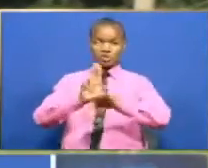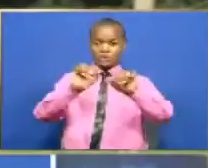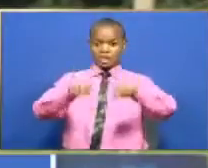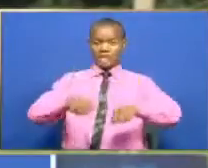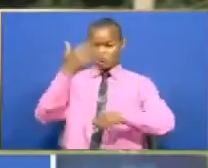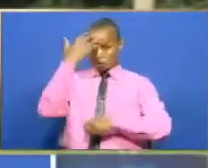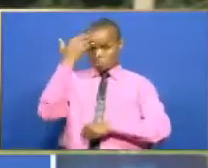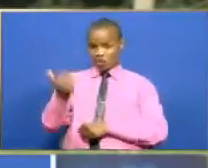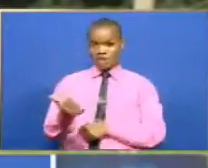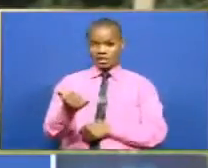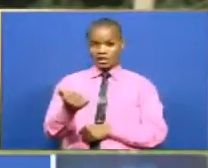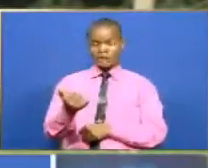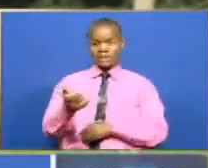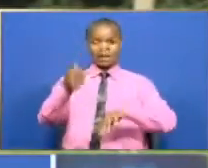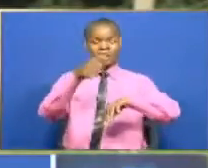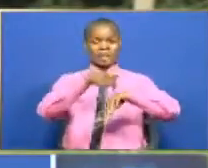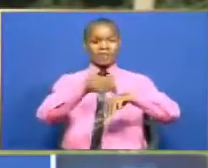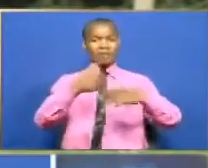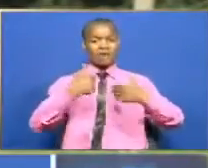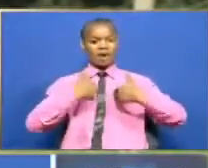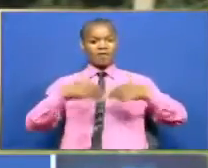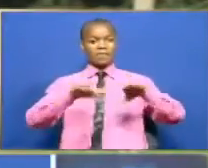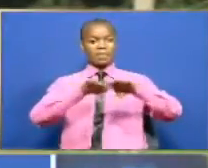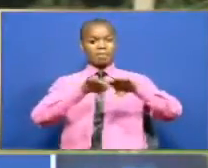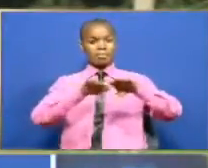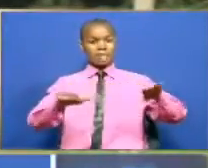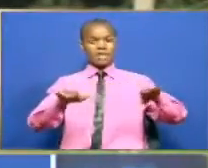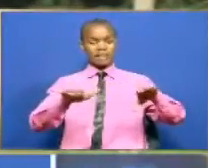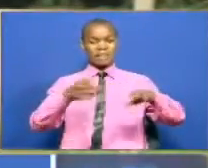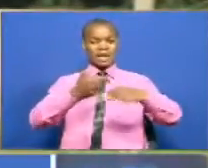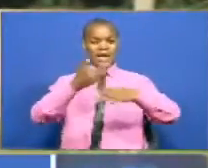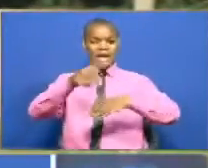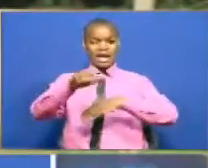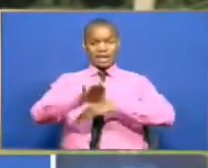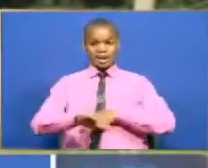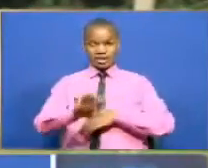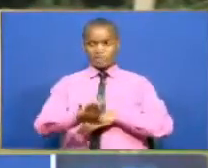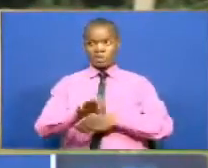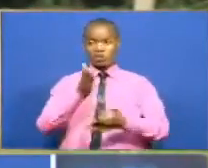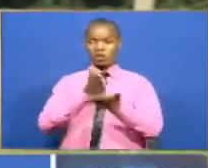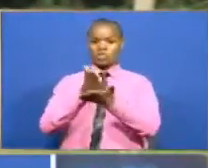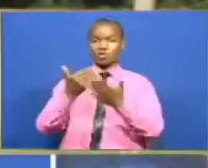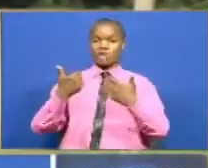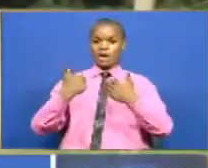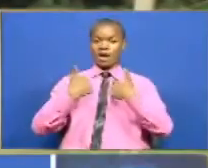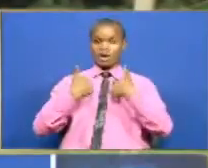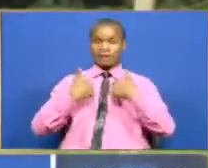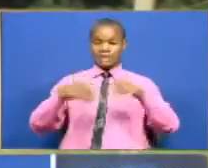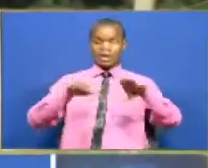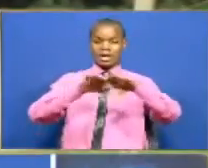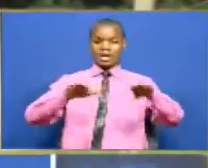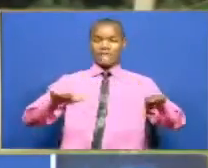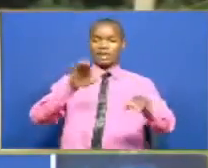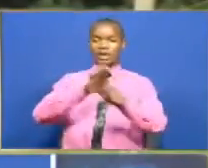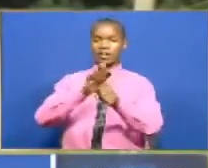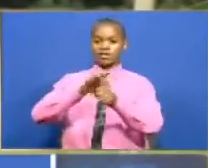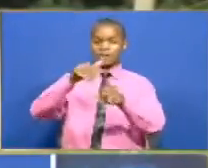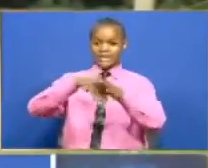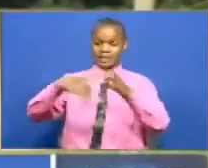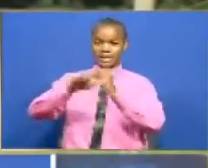as we're having pressure on land in these high potential areas, we have land, a lot of land in this country